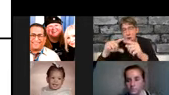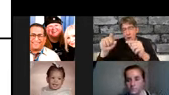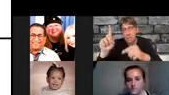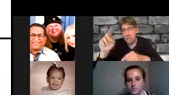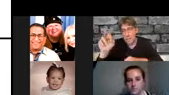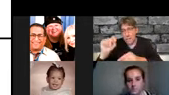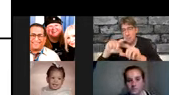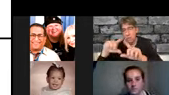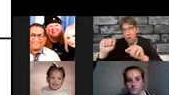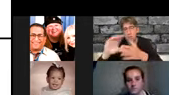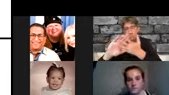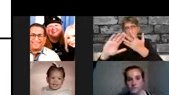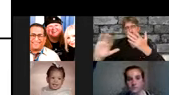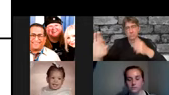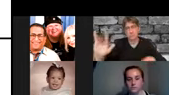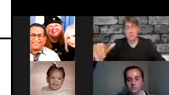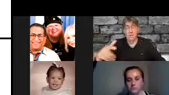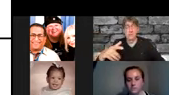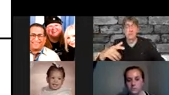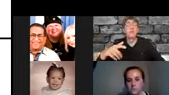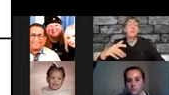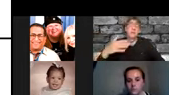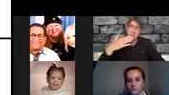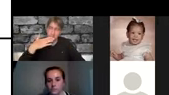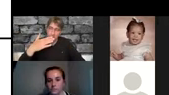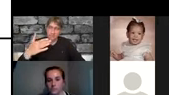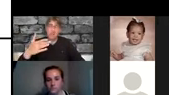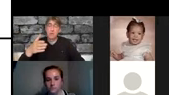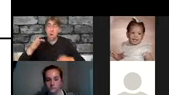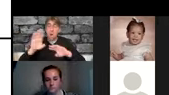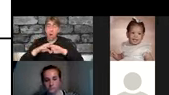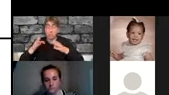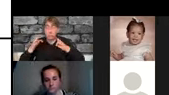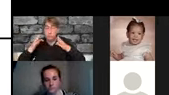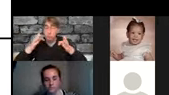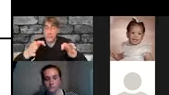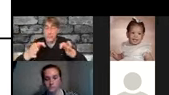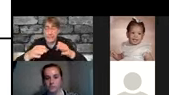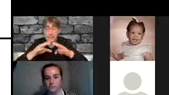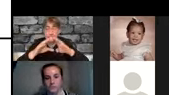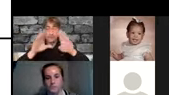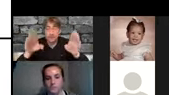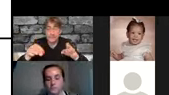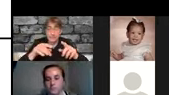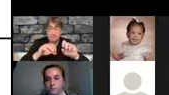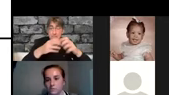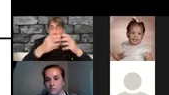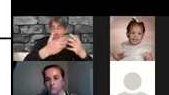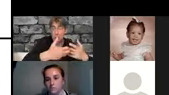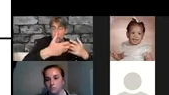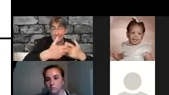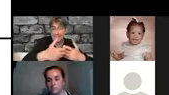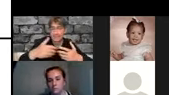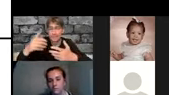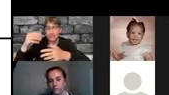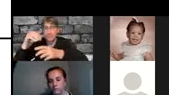much for that comment. Yes, both the streetscape fare vending machines and the in-station fare